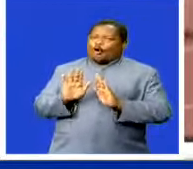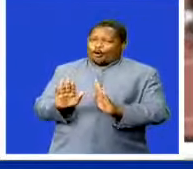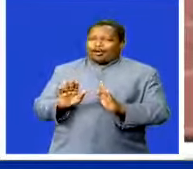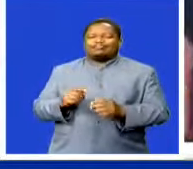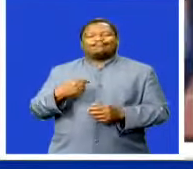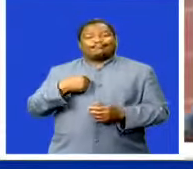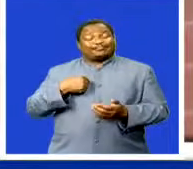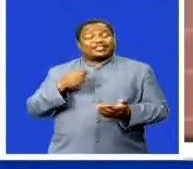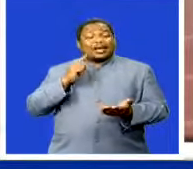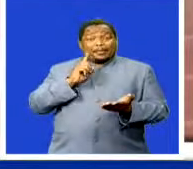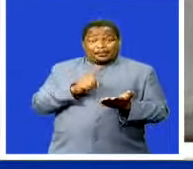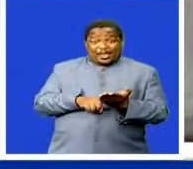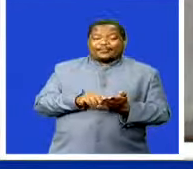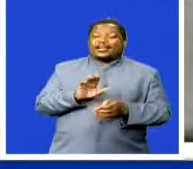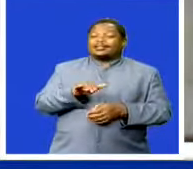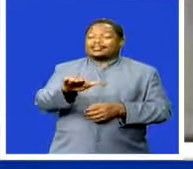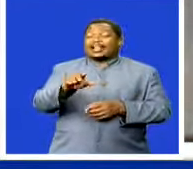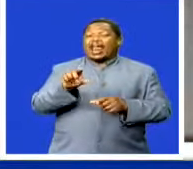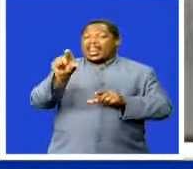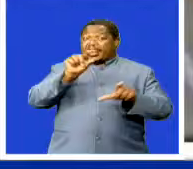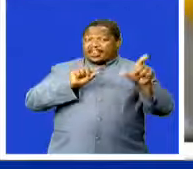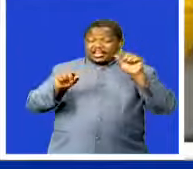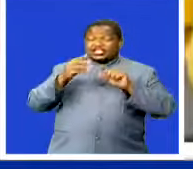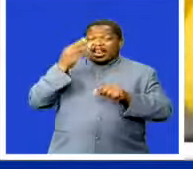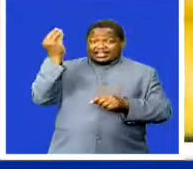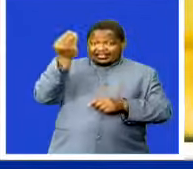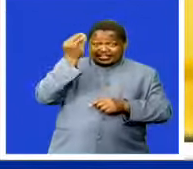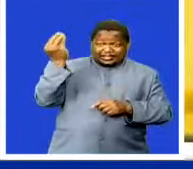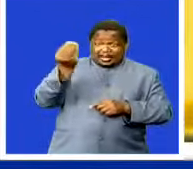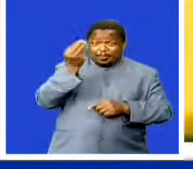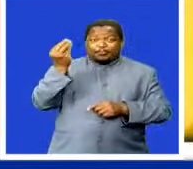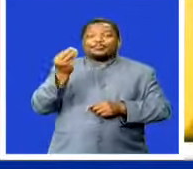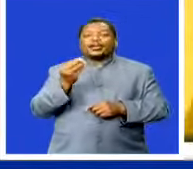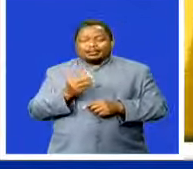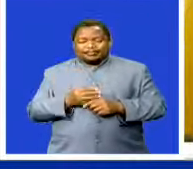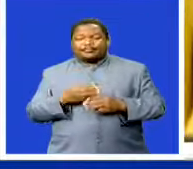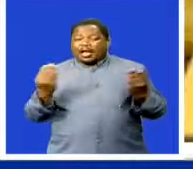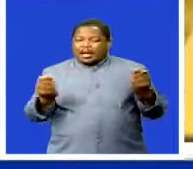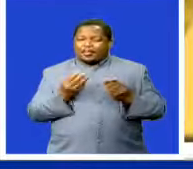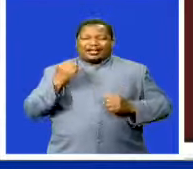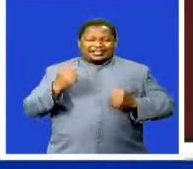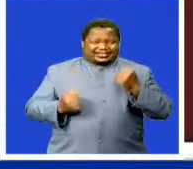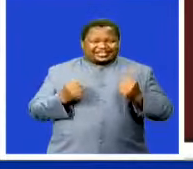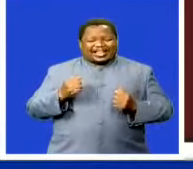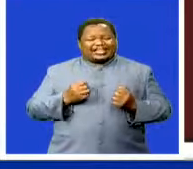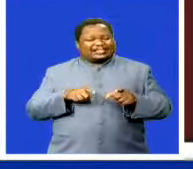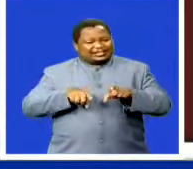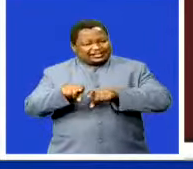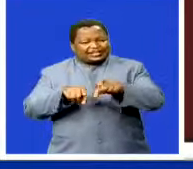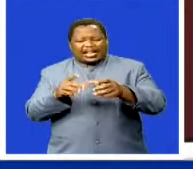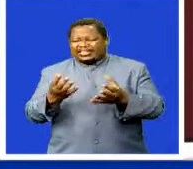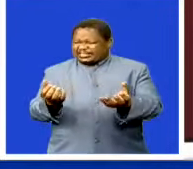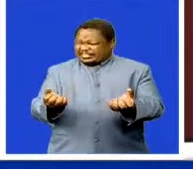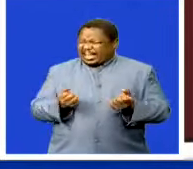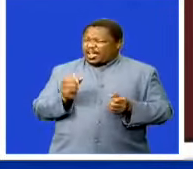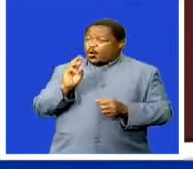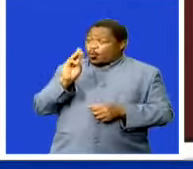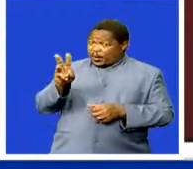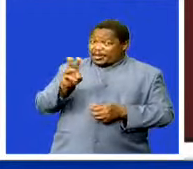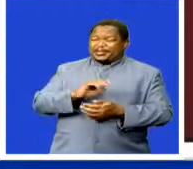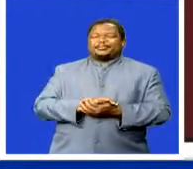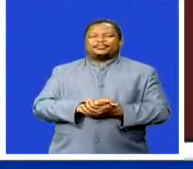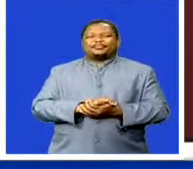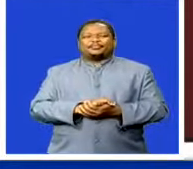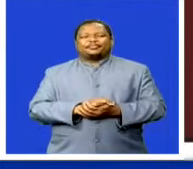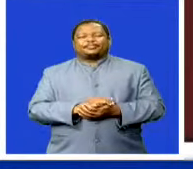kuma national champs stawubukela icompetition lephakeme kakhulu. It's unfortunate bona ukuthi si our